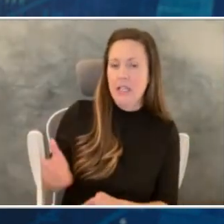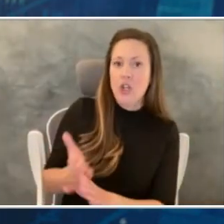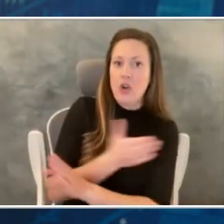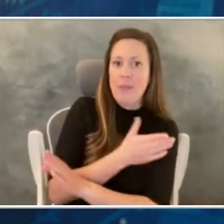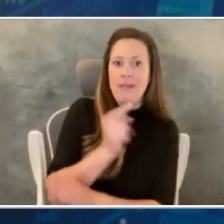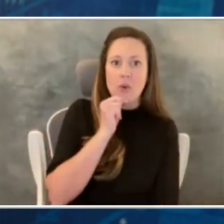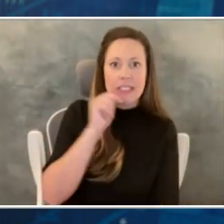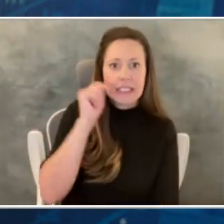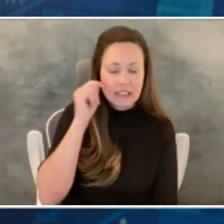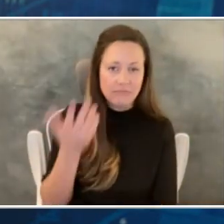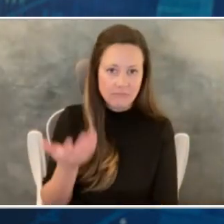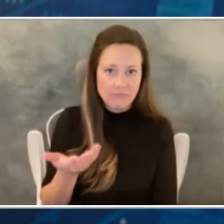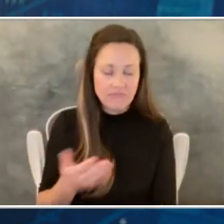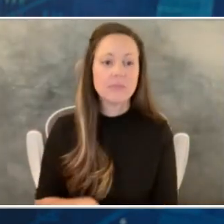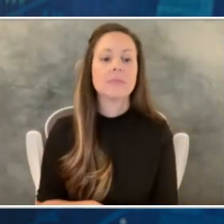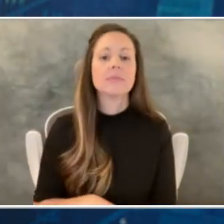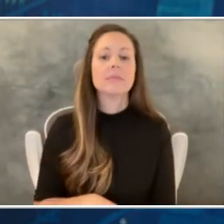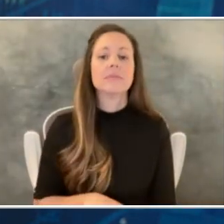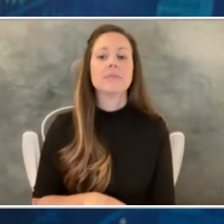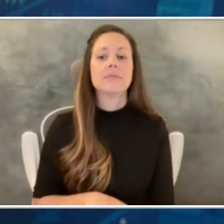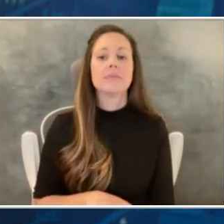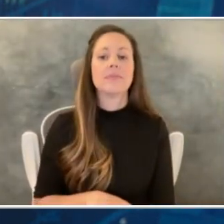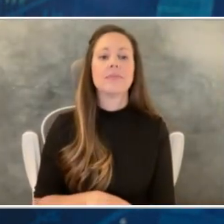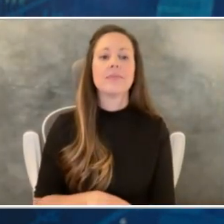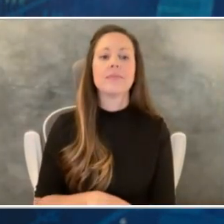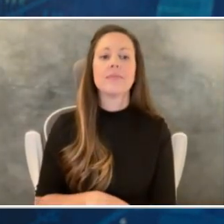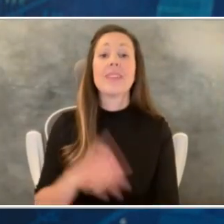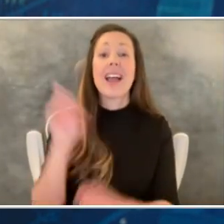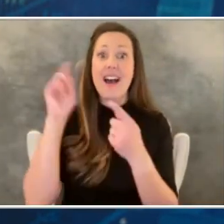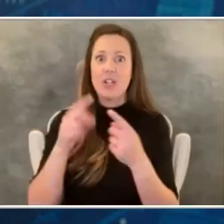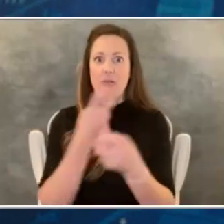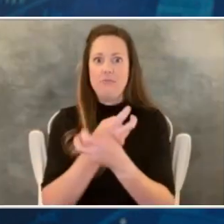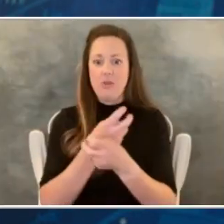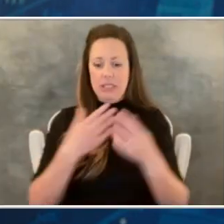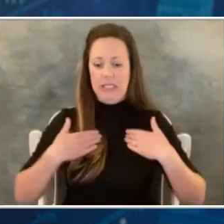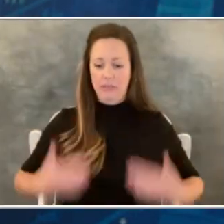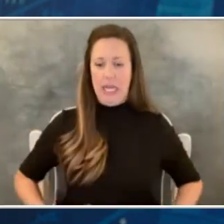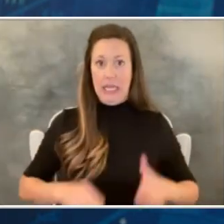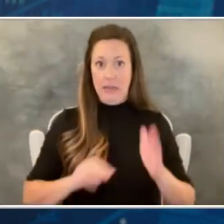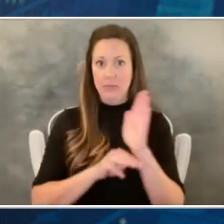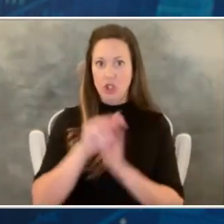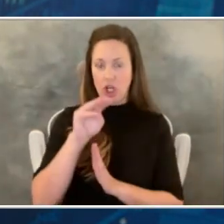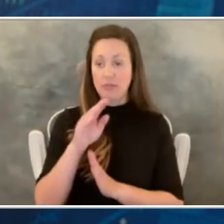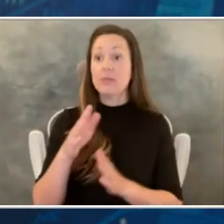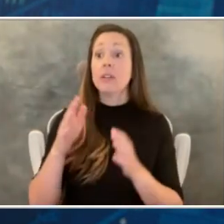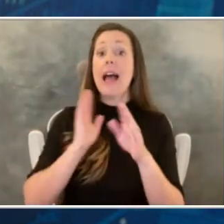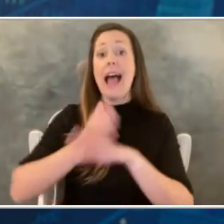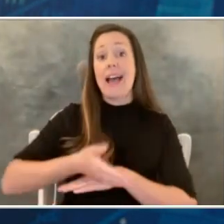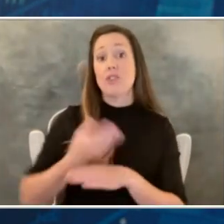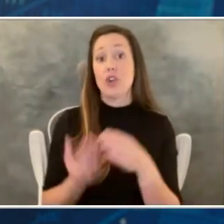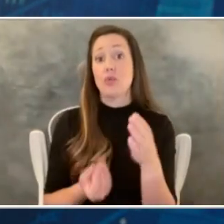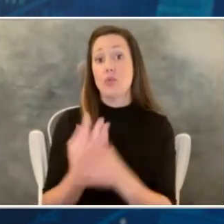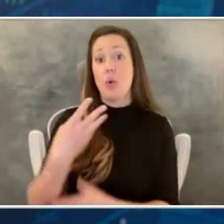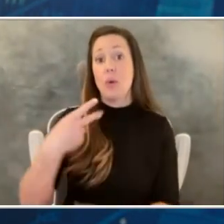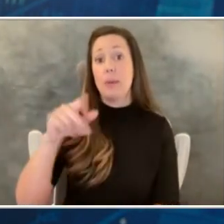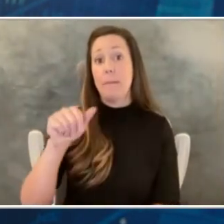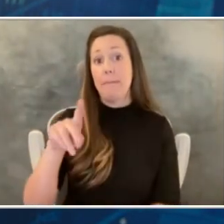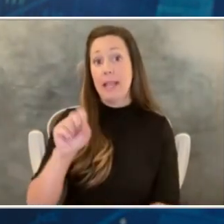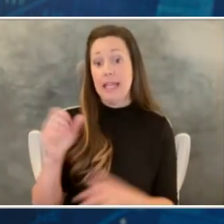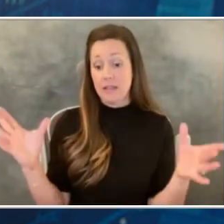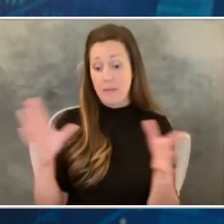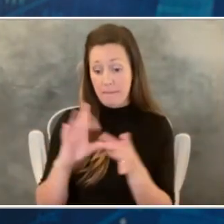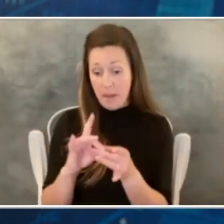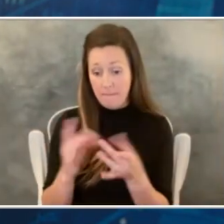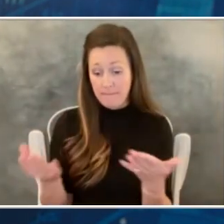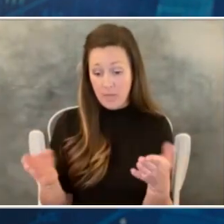pediatric and kind of pre-adolescent patients until those skeletally mature. That type of thing they do grow out of once their growth plates are closed. But injuries like